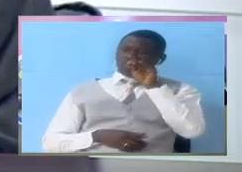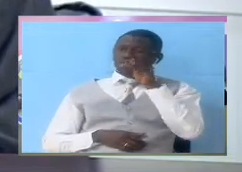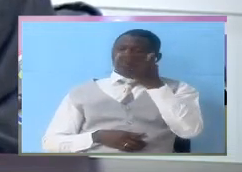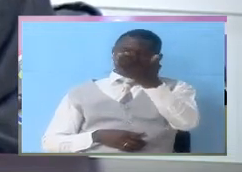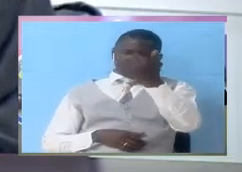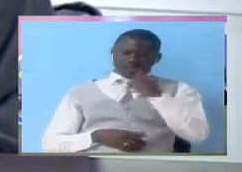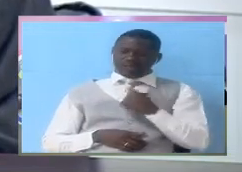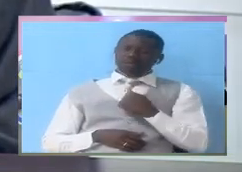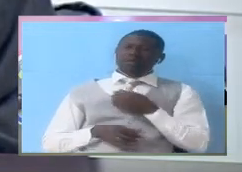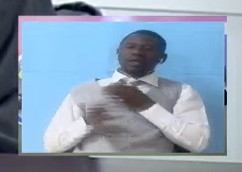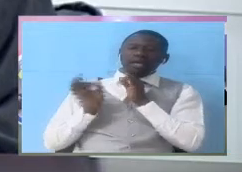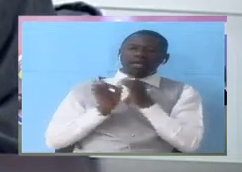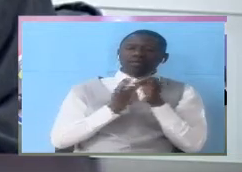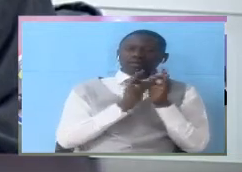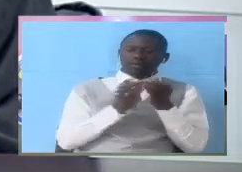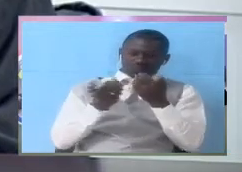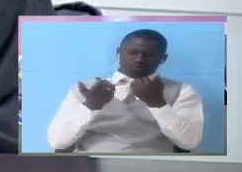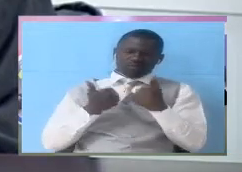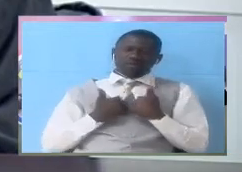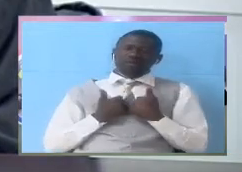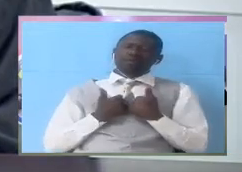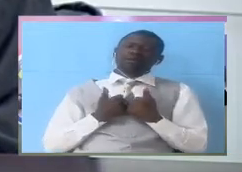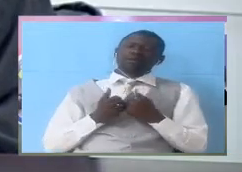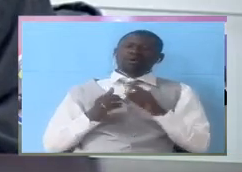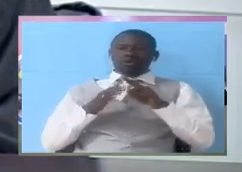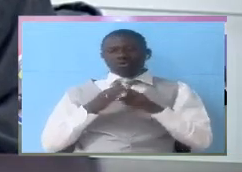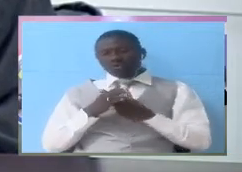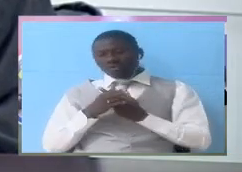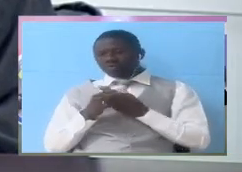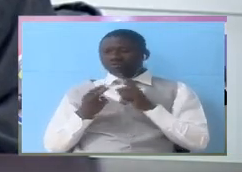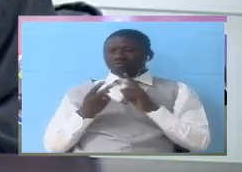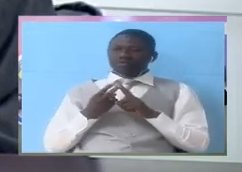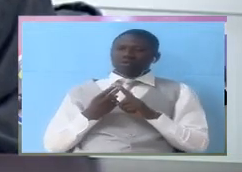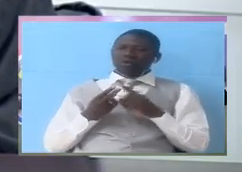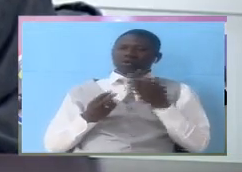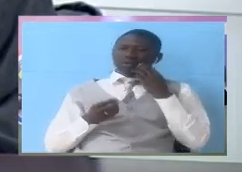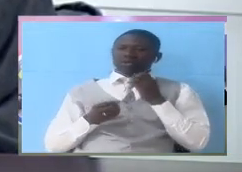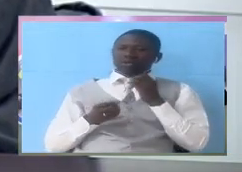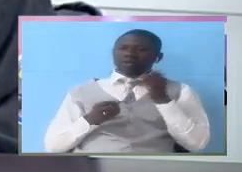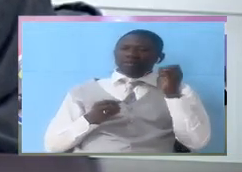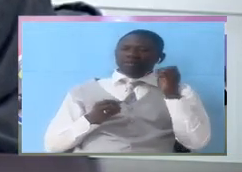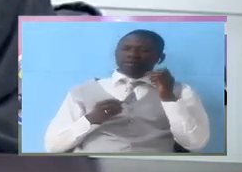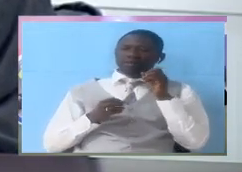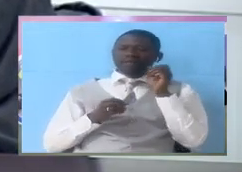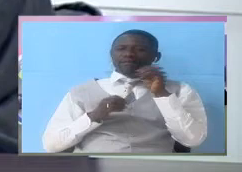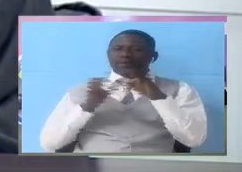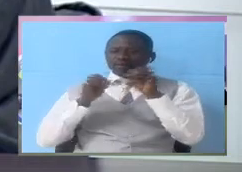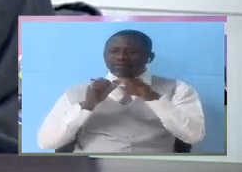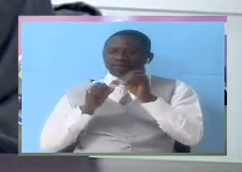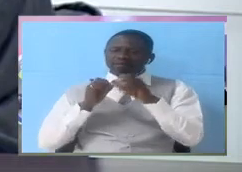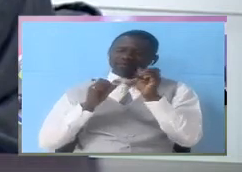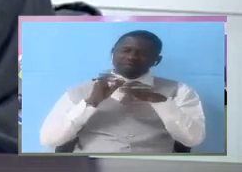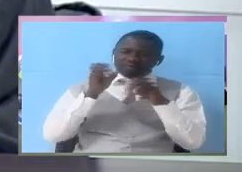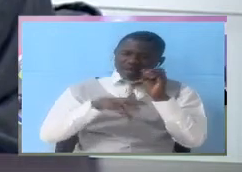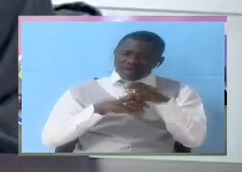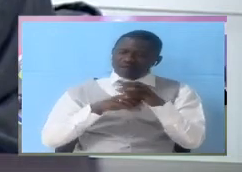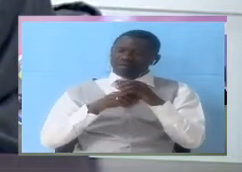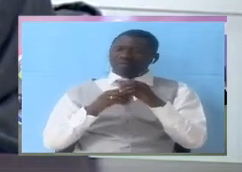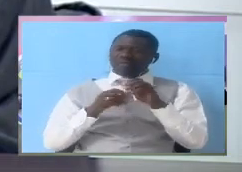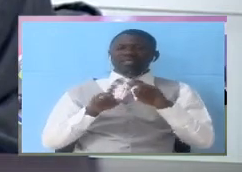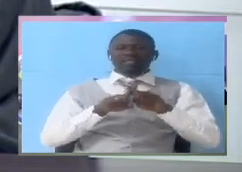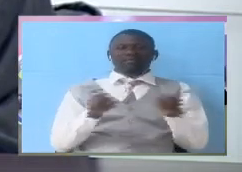tell me. Denañ ma wax. Or wala when the feedback varied. Bu fekke ne li nga xamni loolu la jot